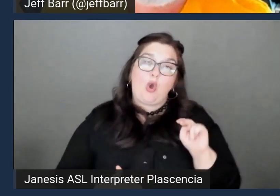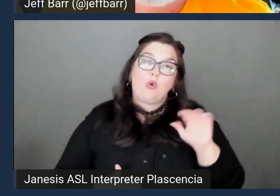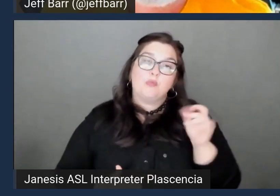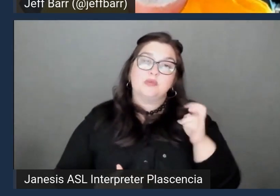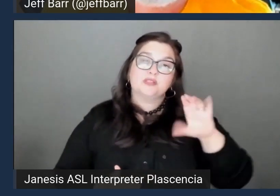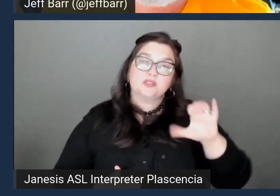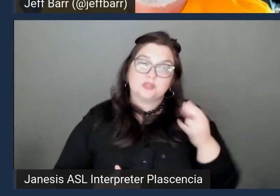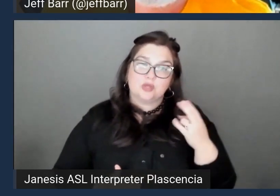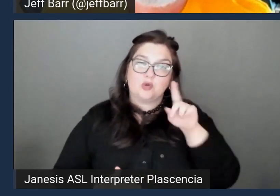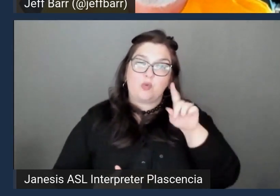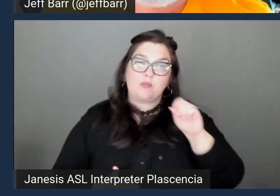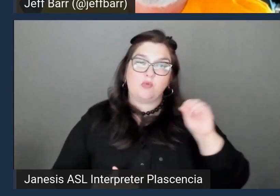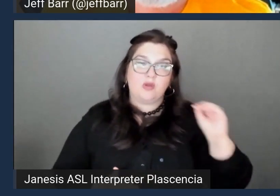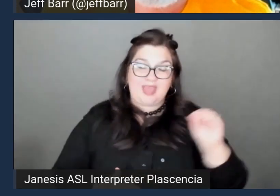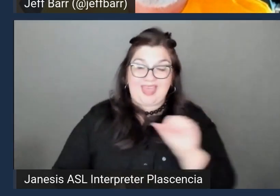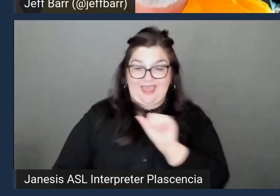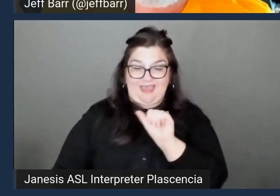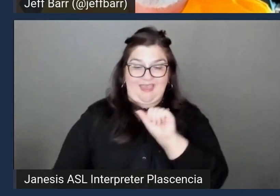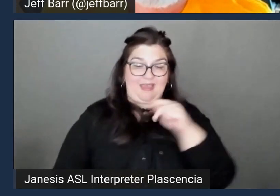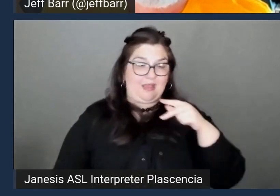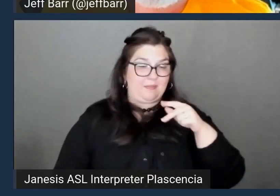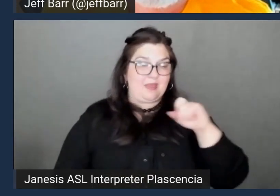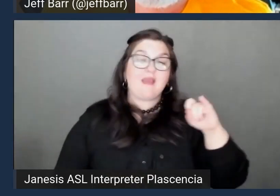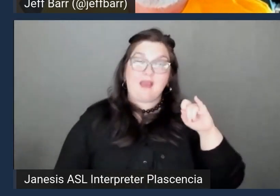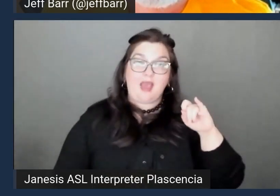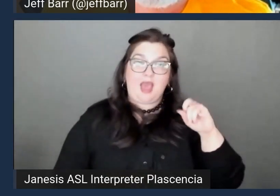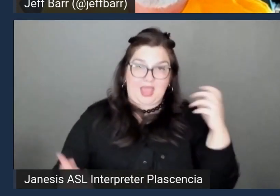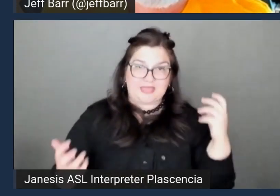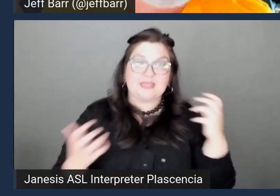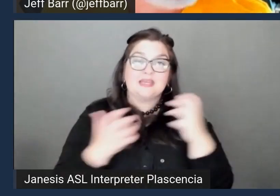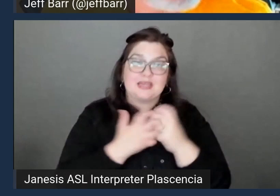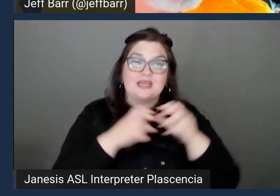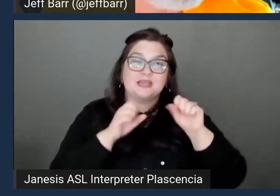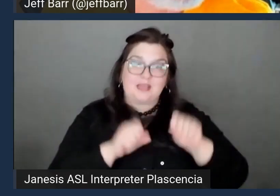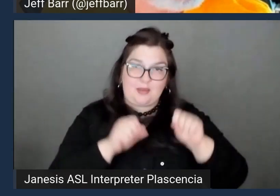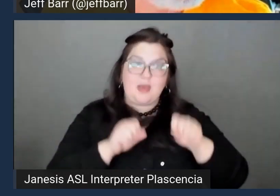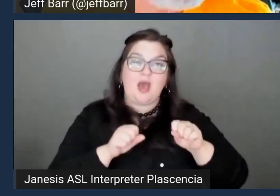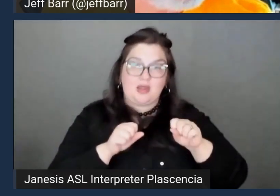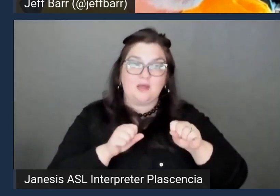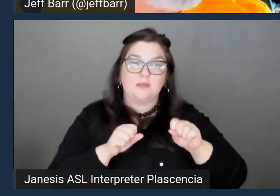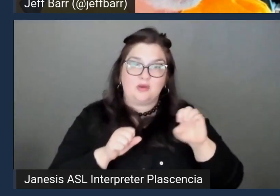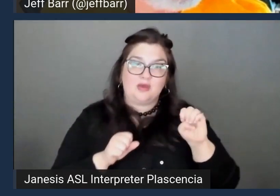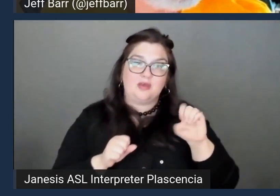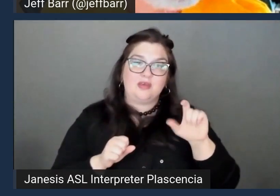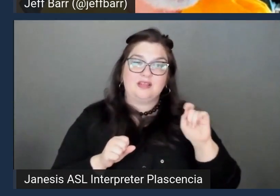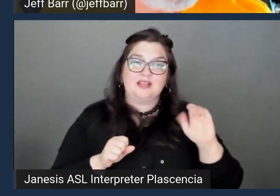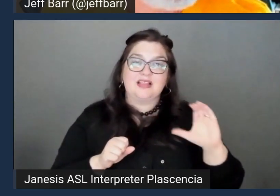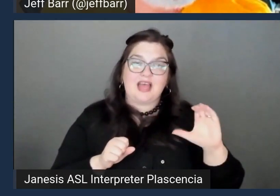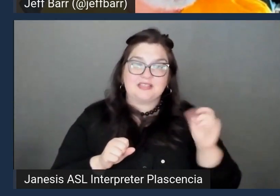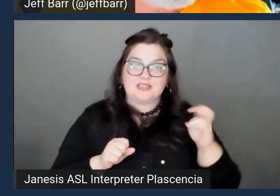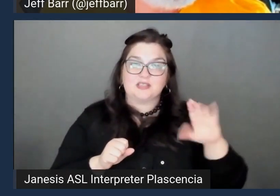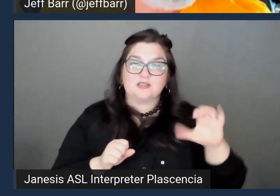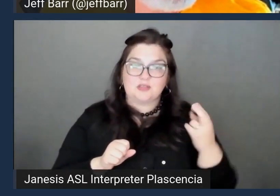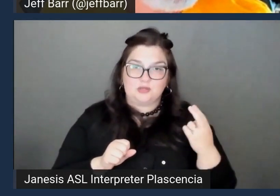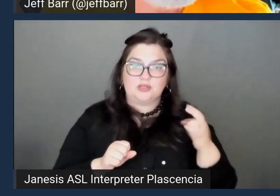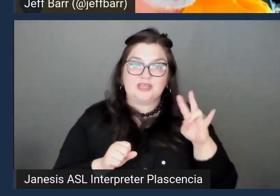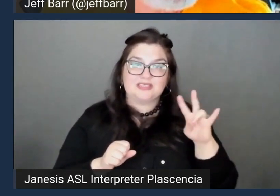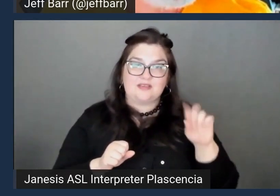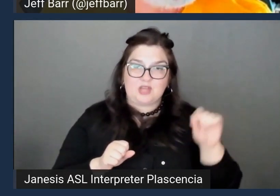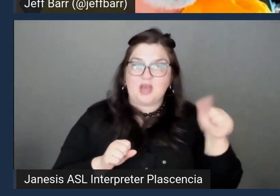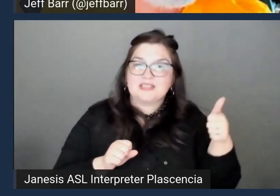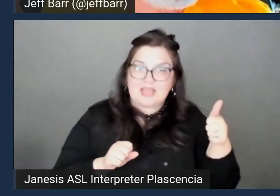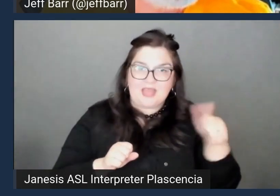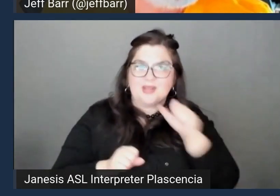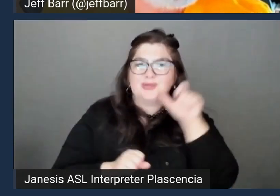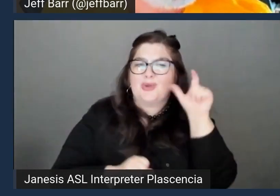the APIs are 100% compatible with the Elasticsearch 7.10 APIs. It's wire compatible. So you don't have to worry